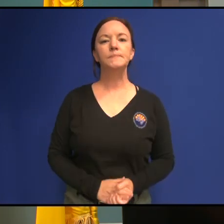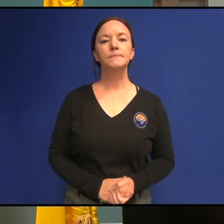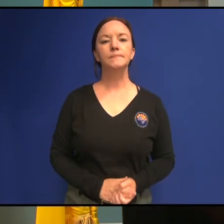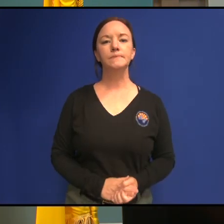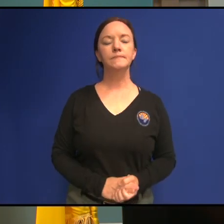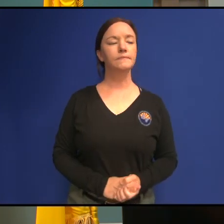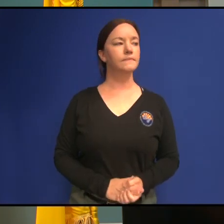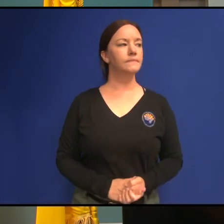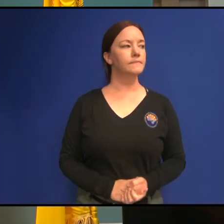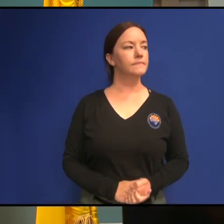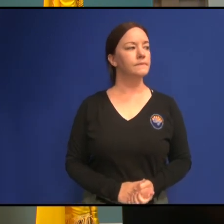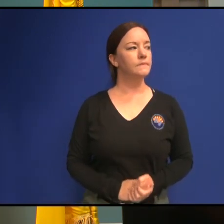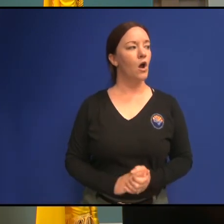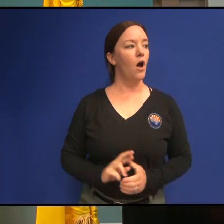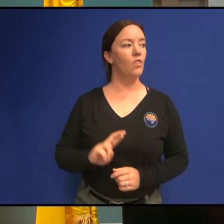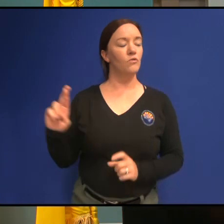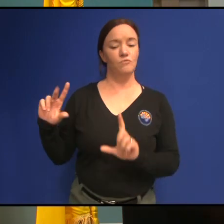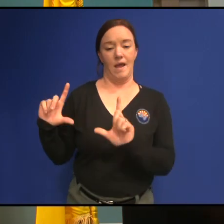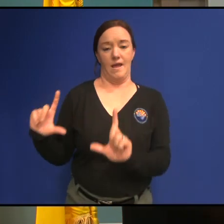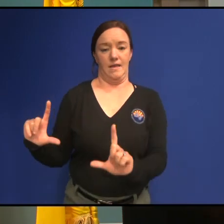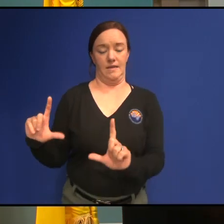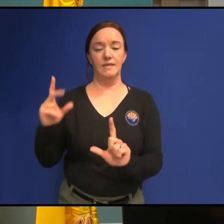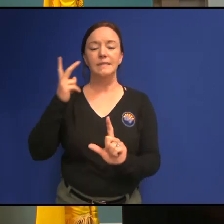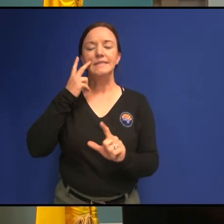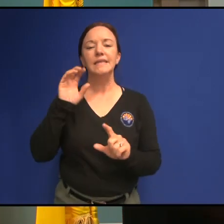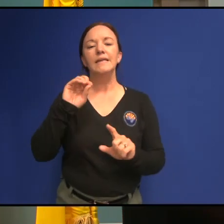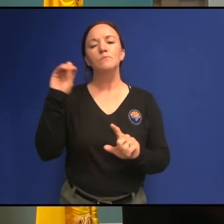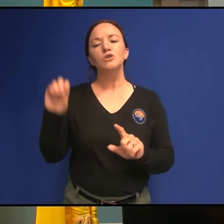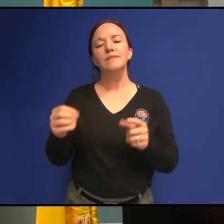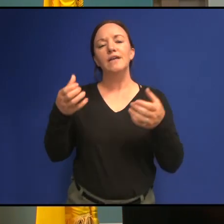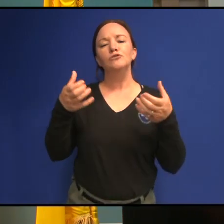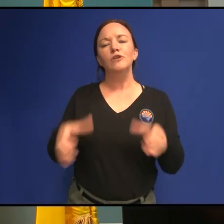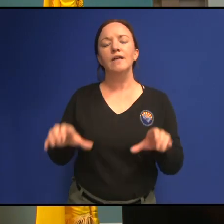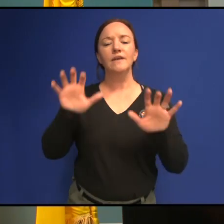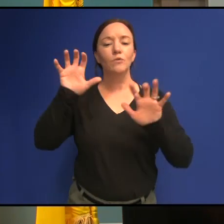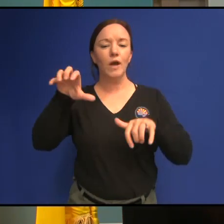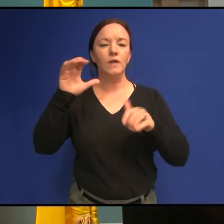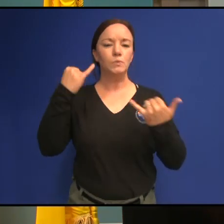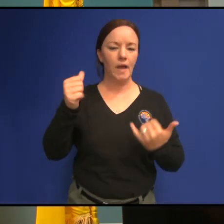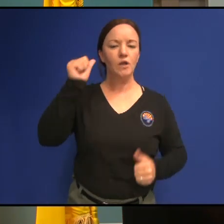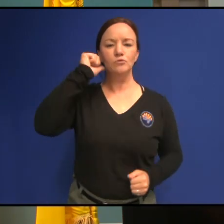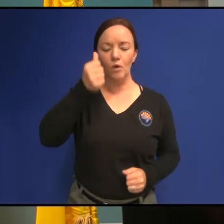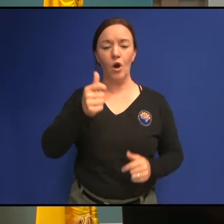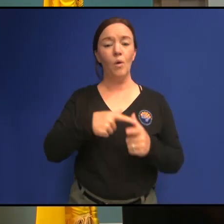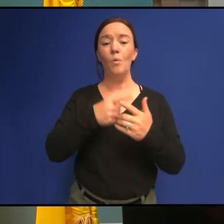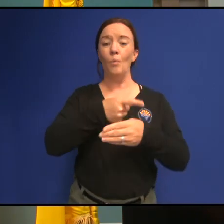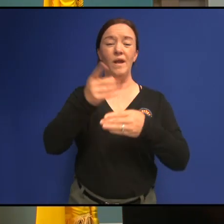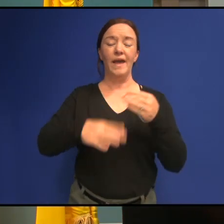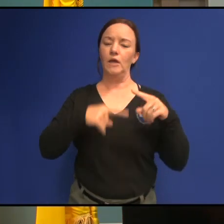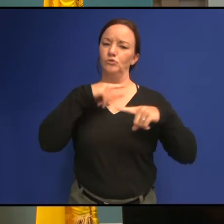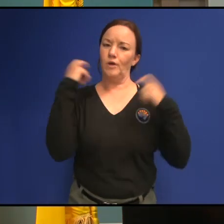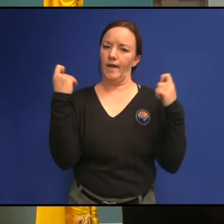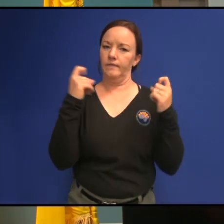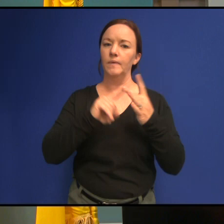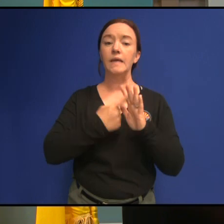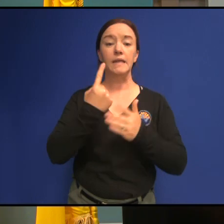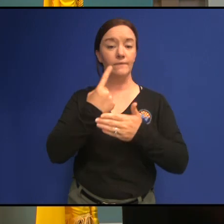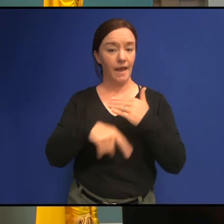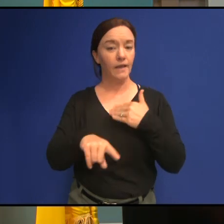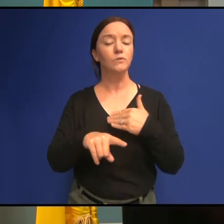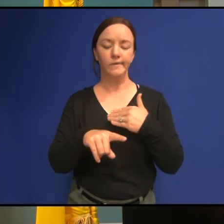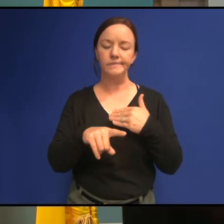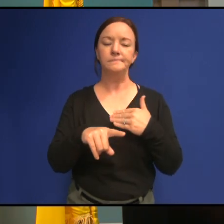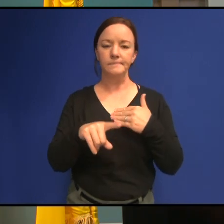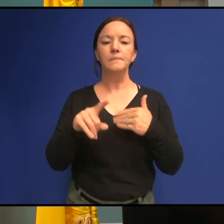right real quick, here's our chances of rain today and maybe a little bit tomorrow. Then a dry weekend and early next week, and then we